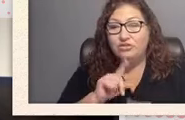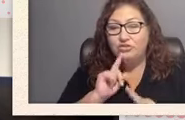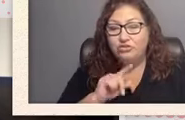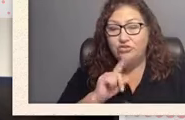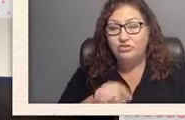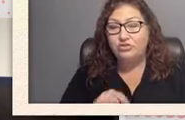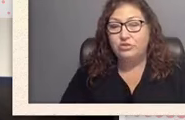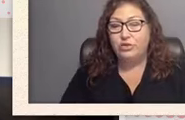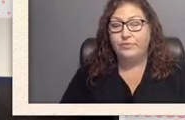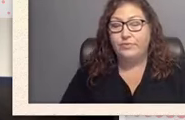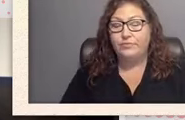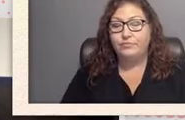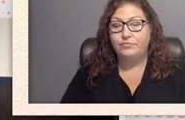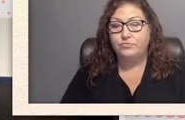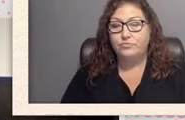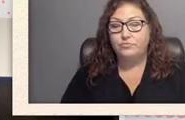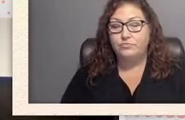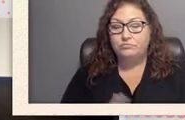We got